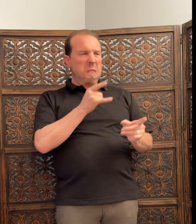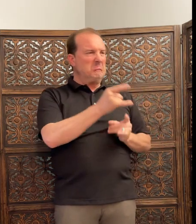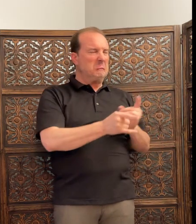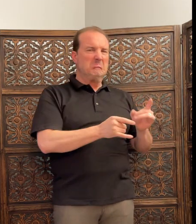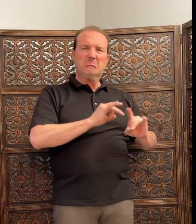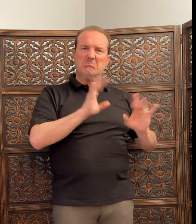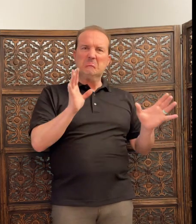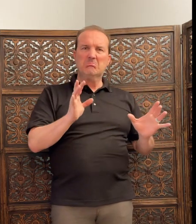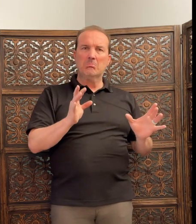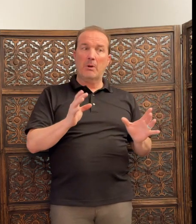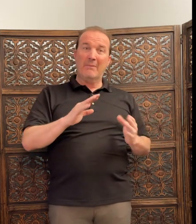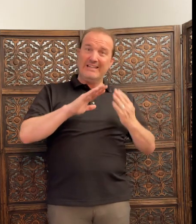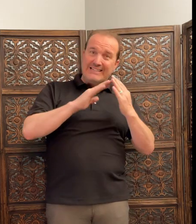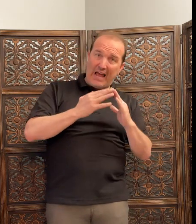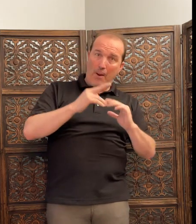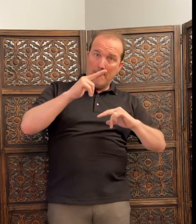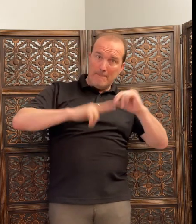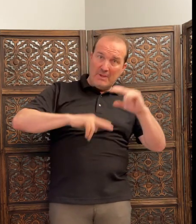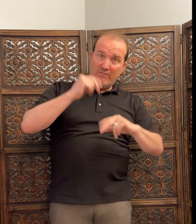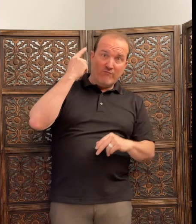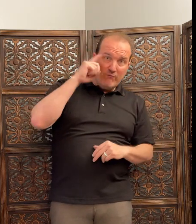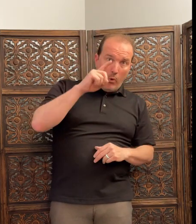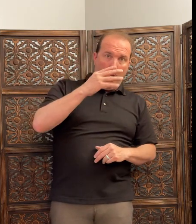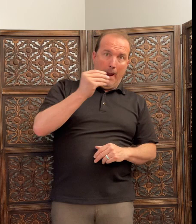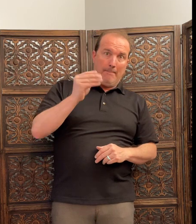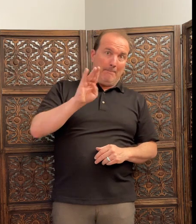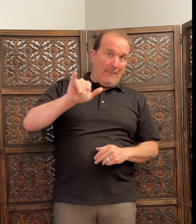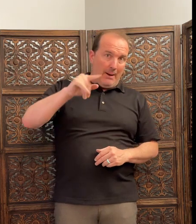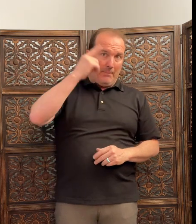have a town that was built by Black people for Black